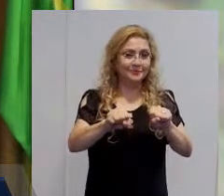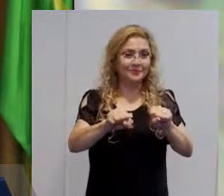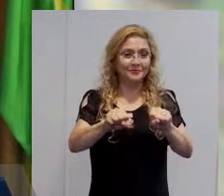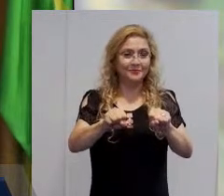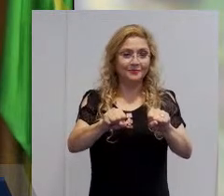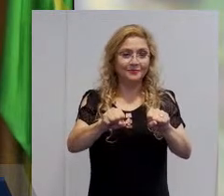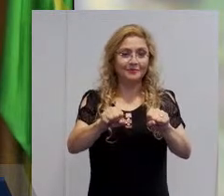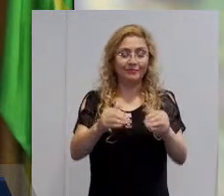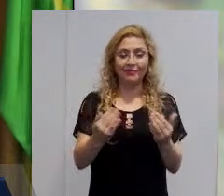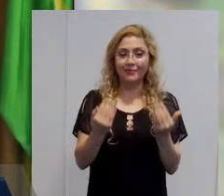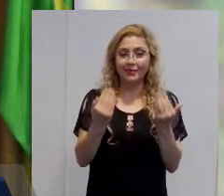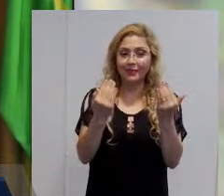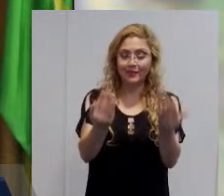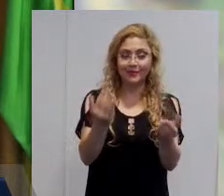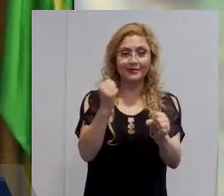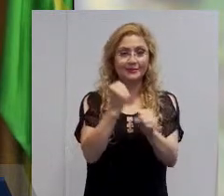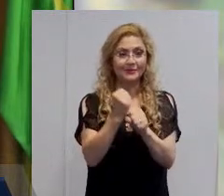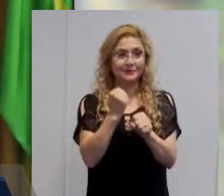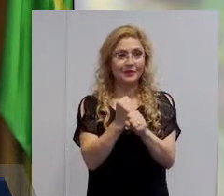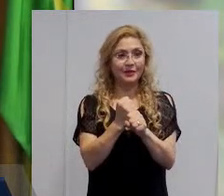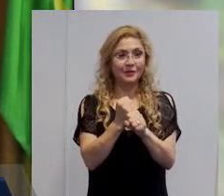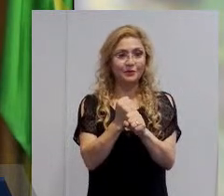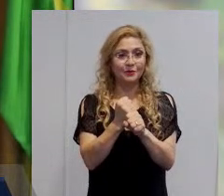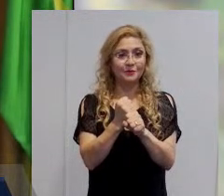and commitments and